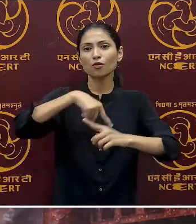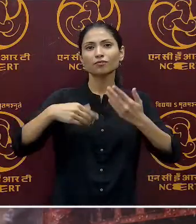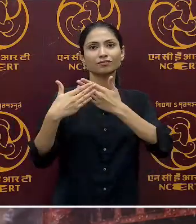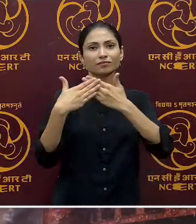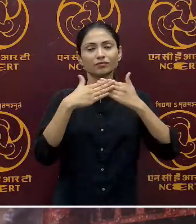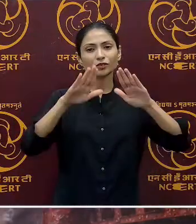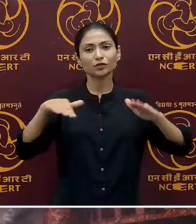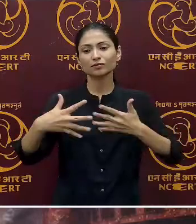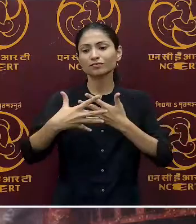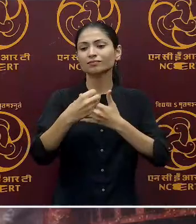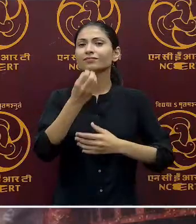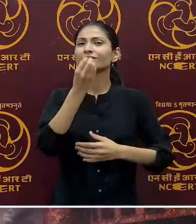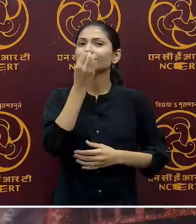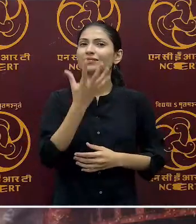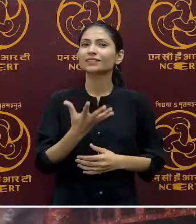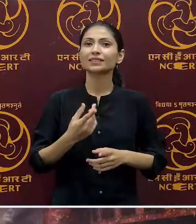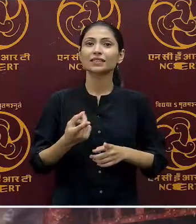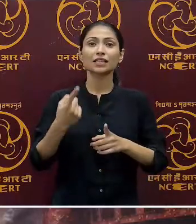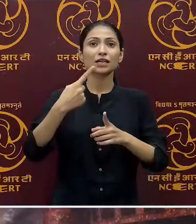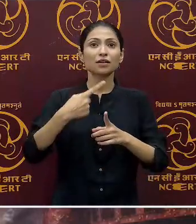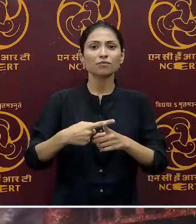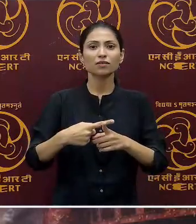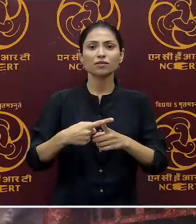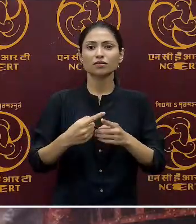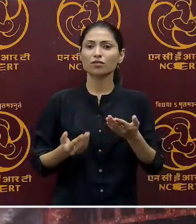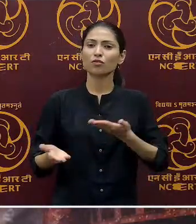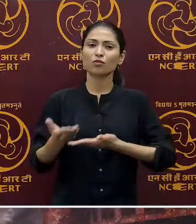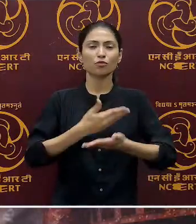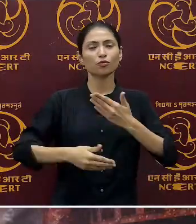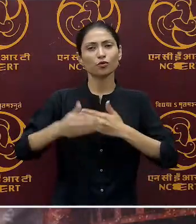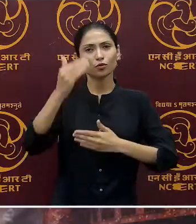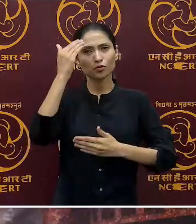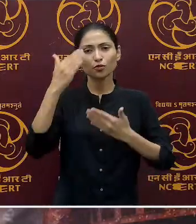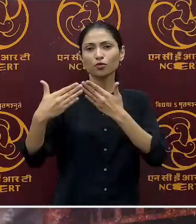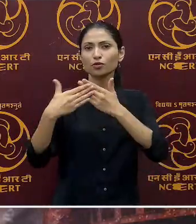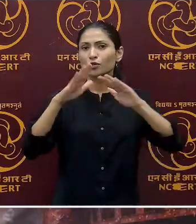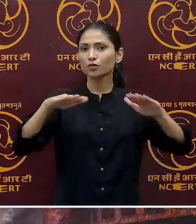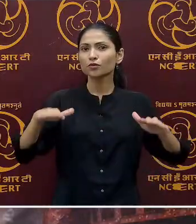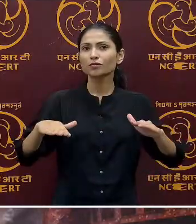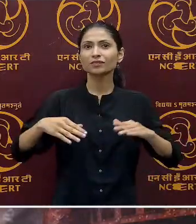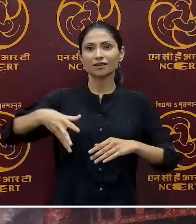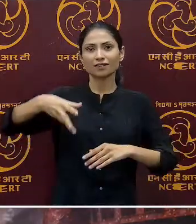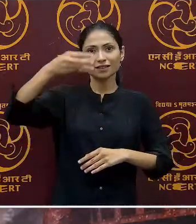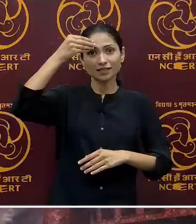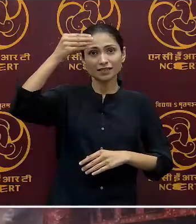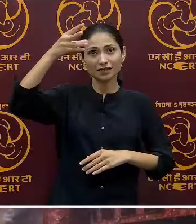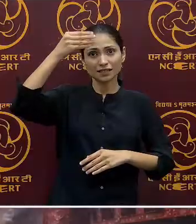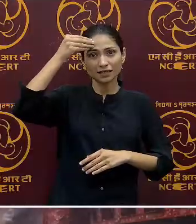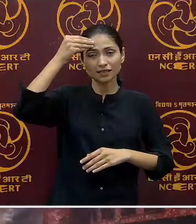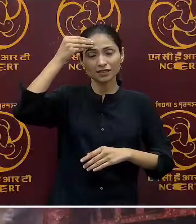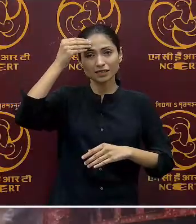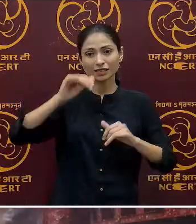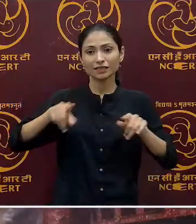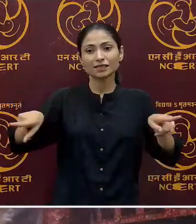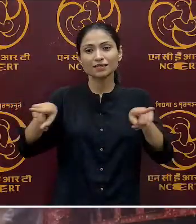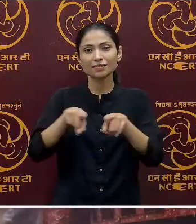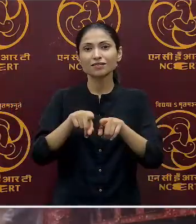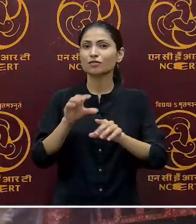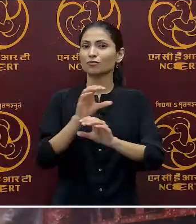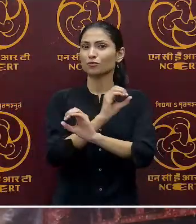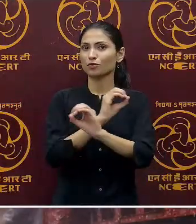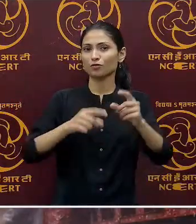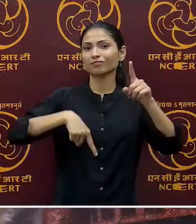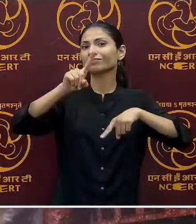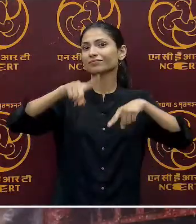Also, the learning pace of every student is not same. So for these students, teachers can use these